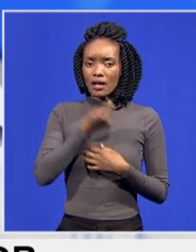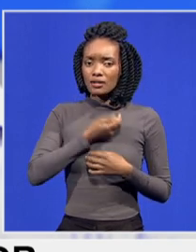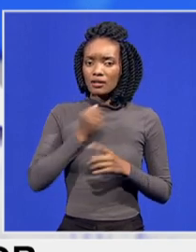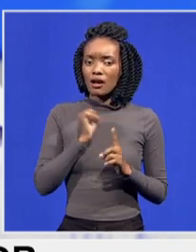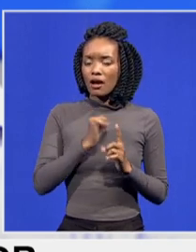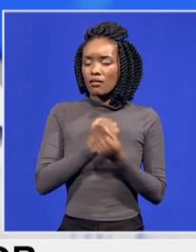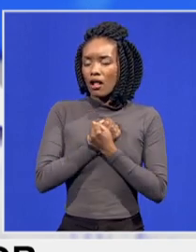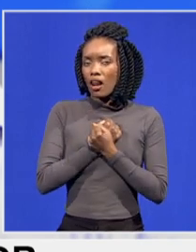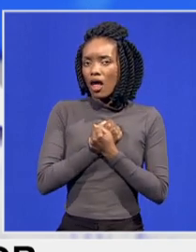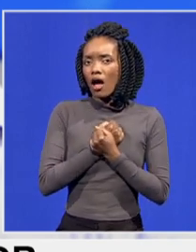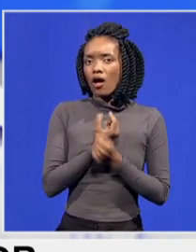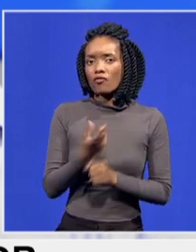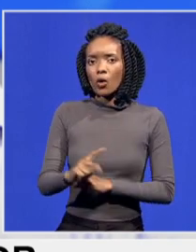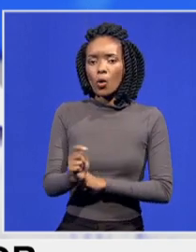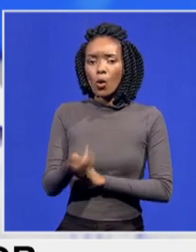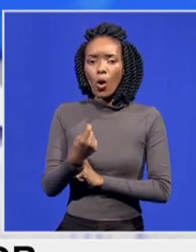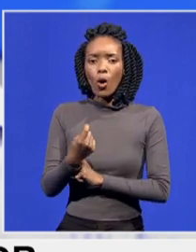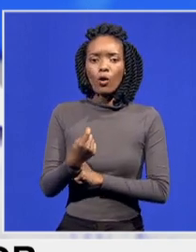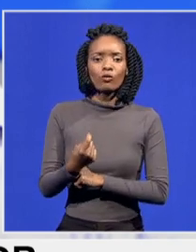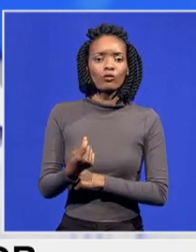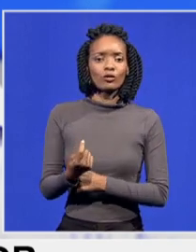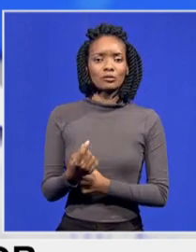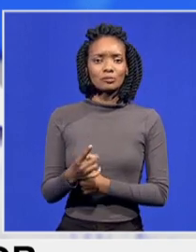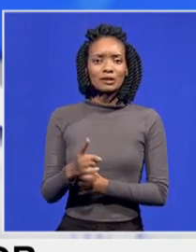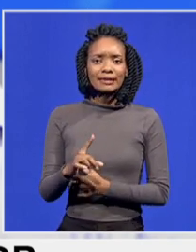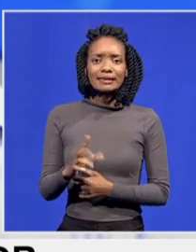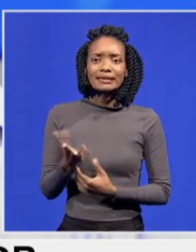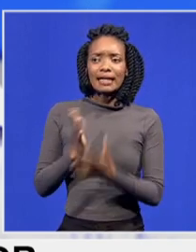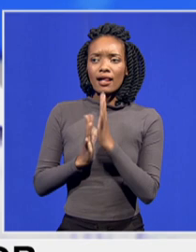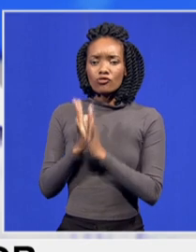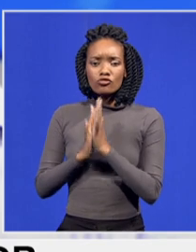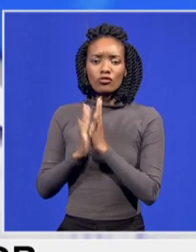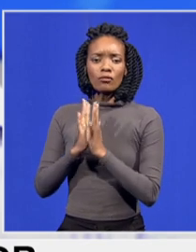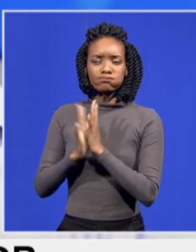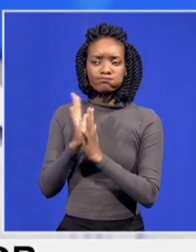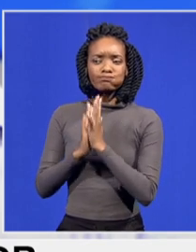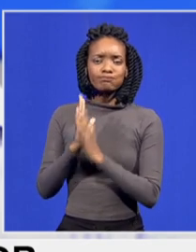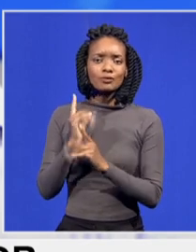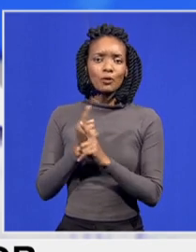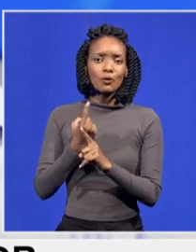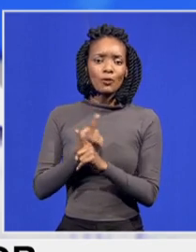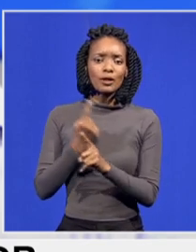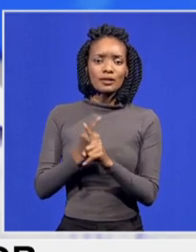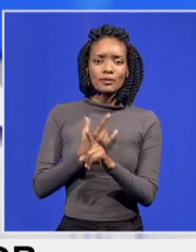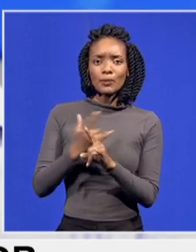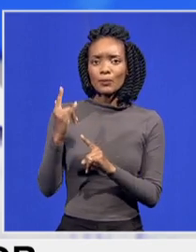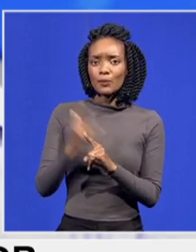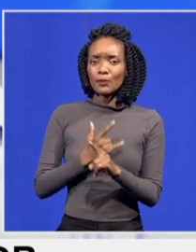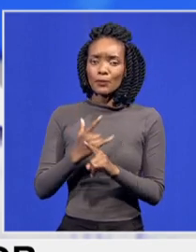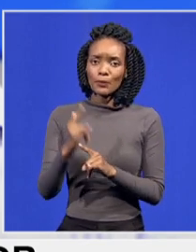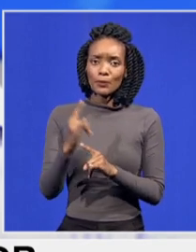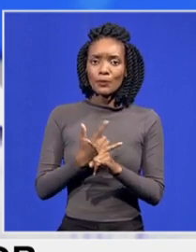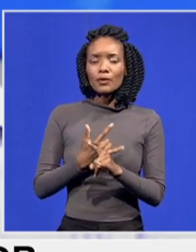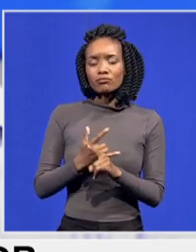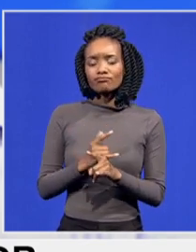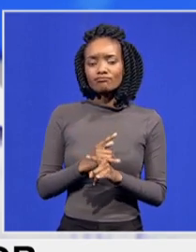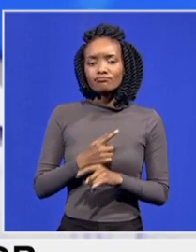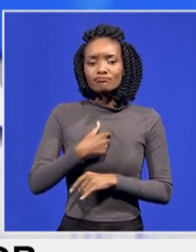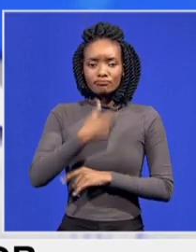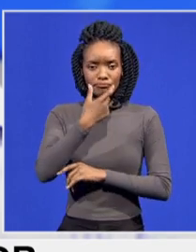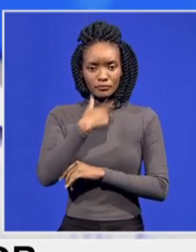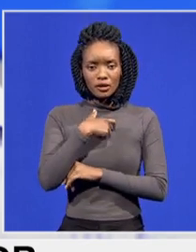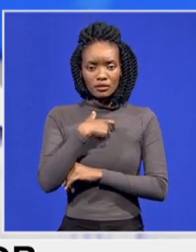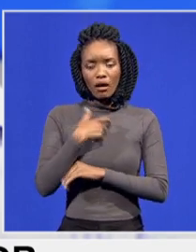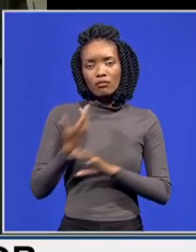sharing with me his activities with his son as playing golf. It's very sad that he has